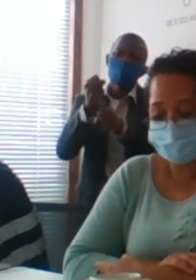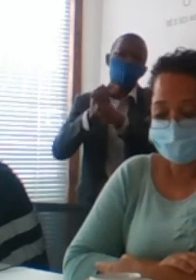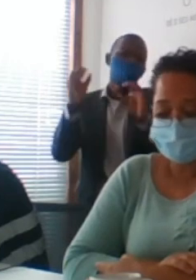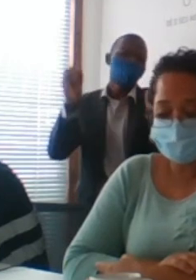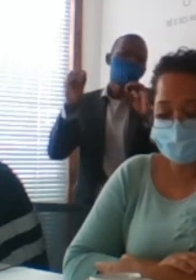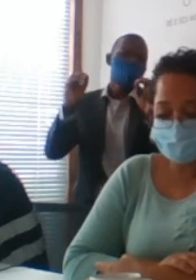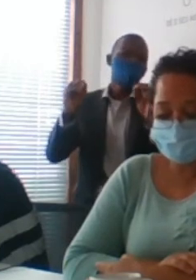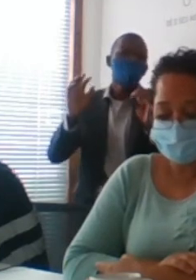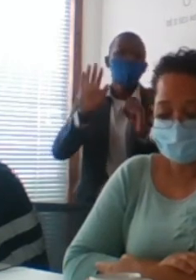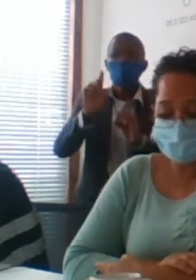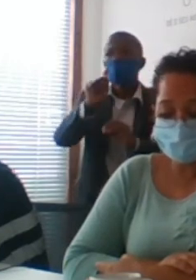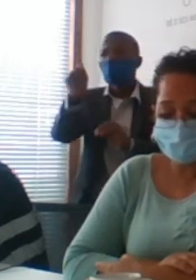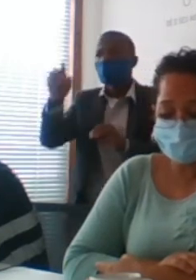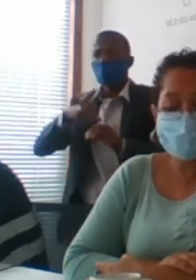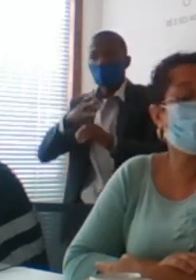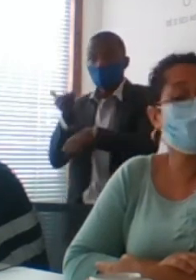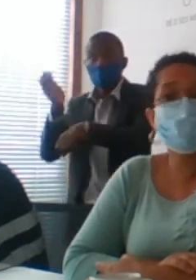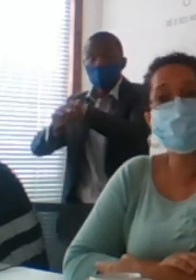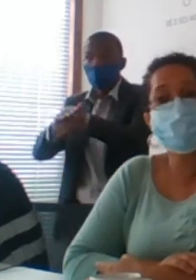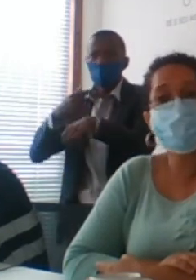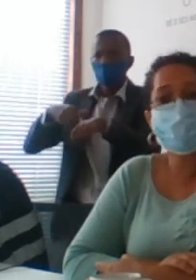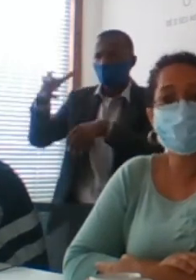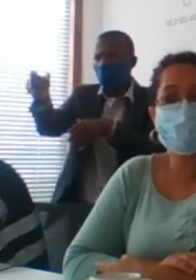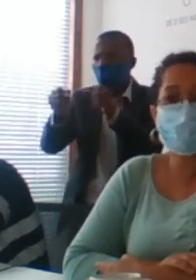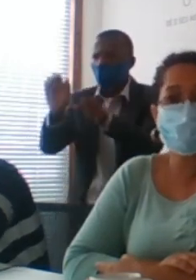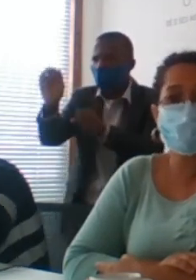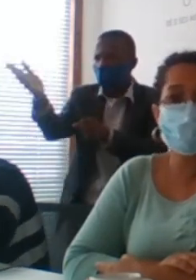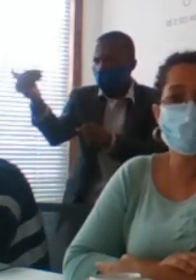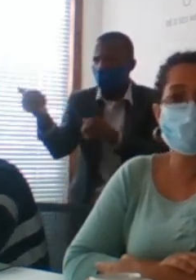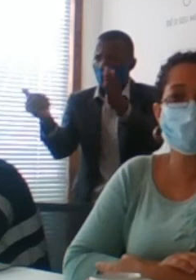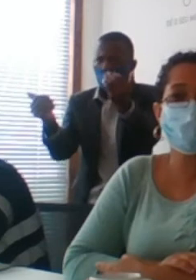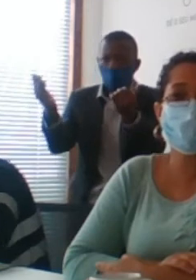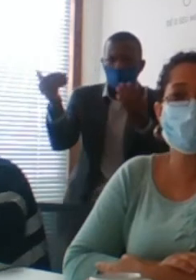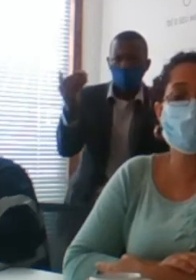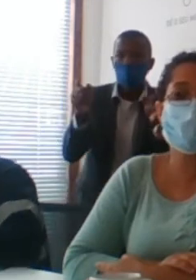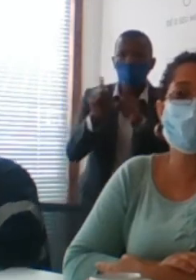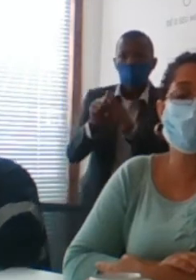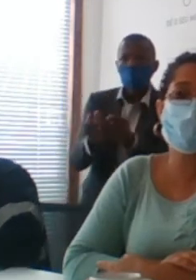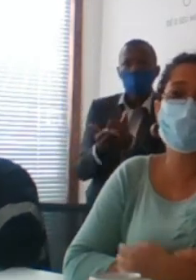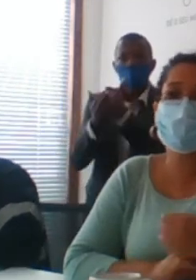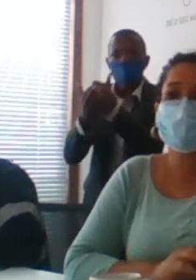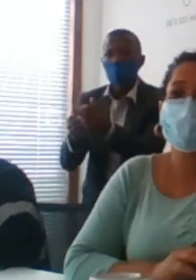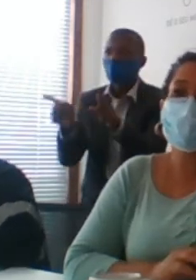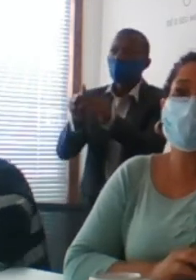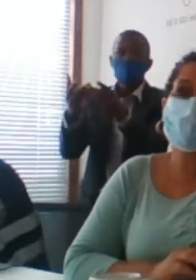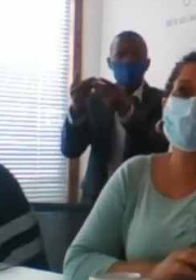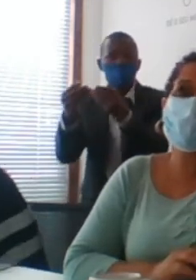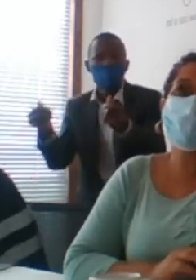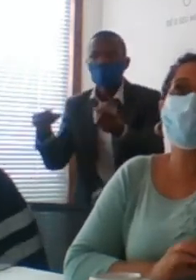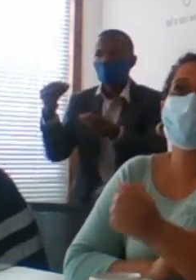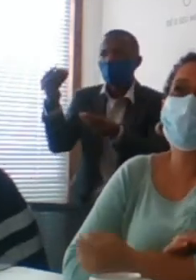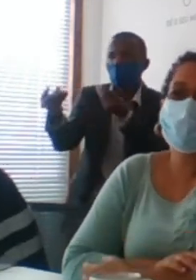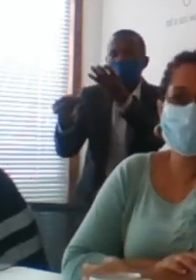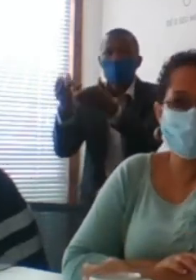talents. And we are using our talent management tools. Our talent management tools, and we